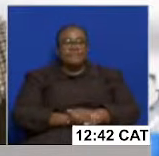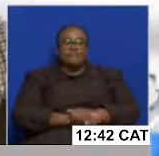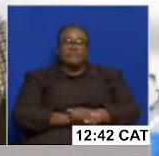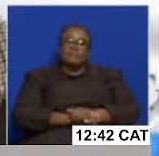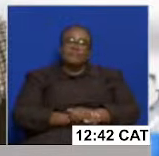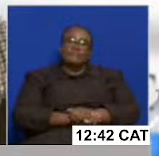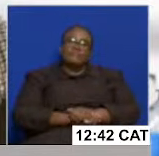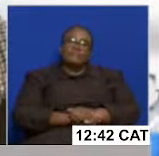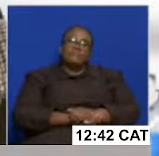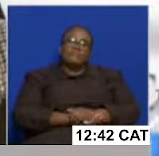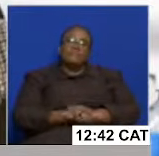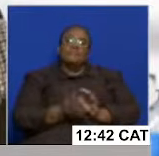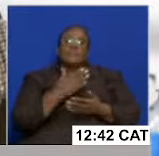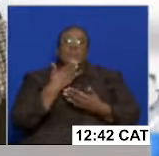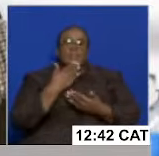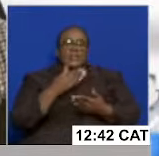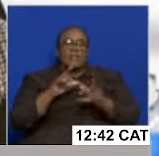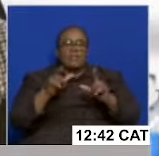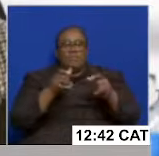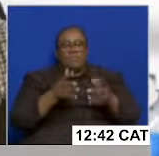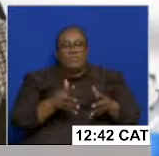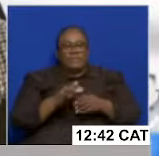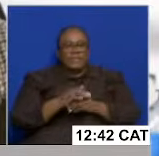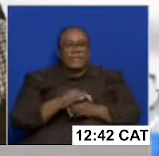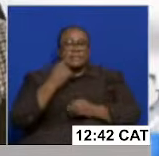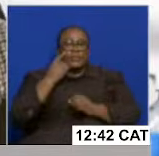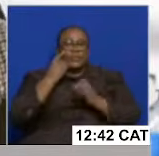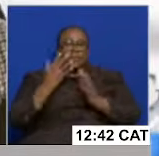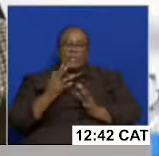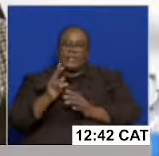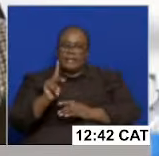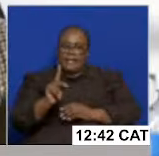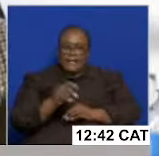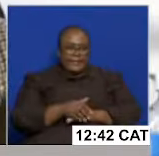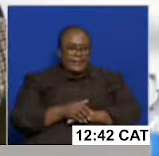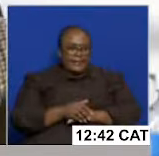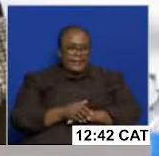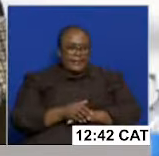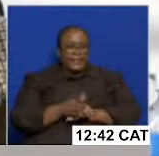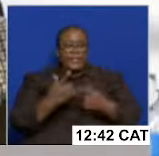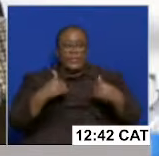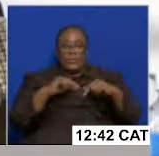Witness K, we are on page 7.